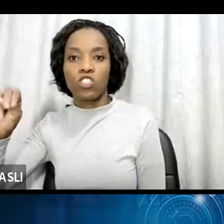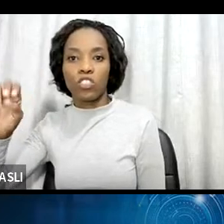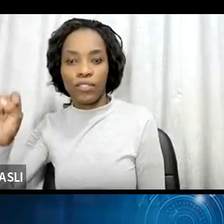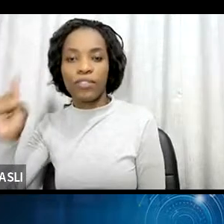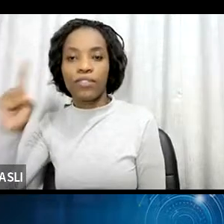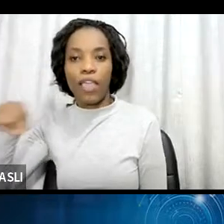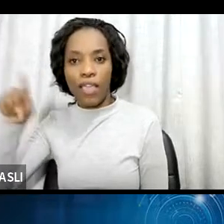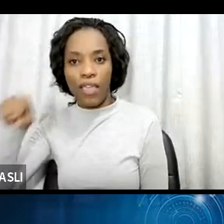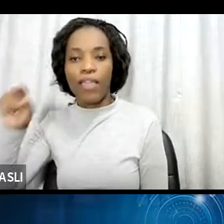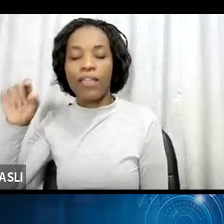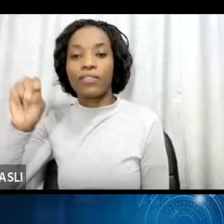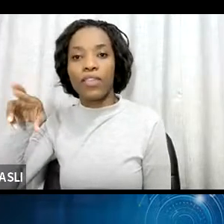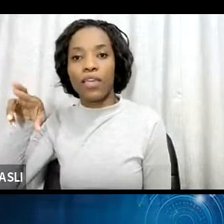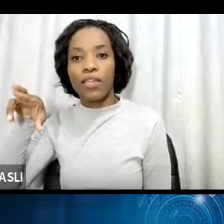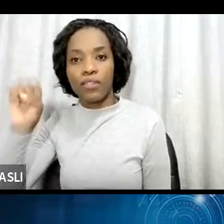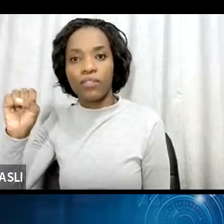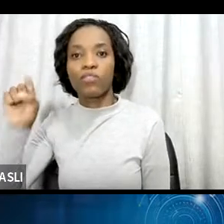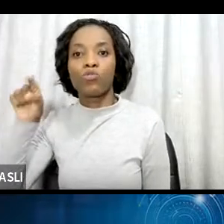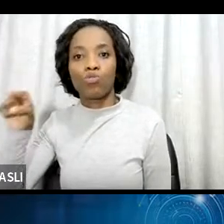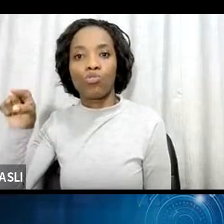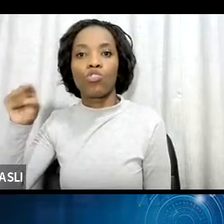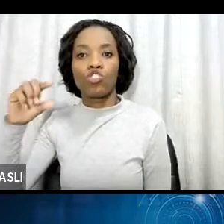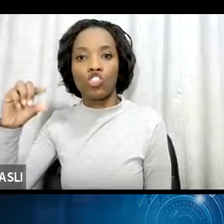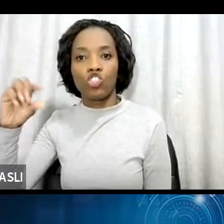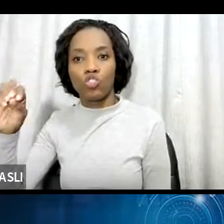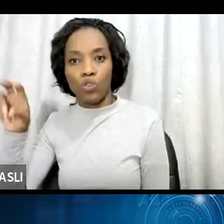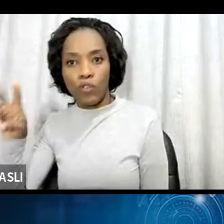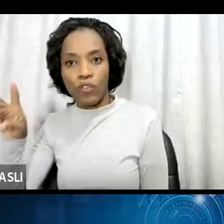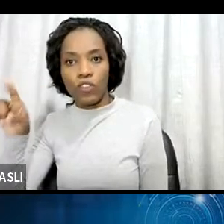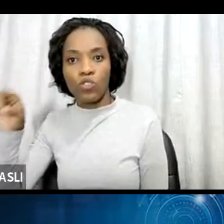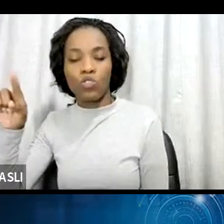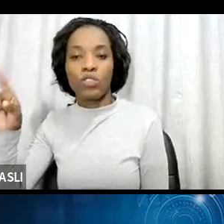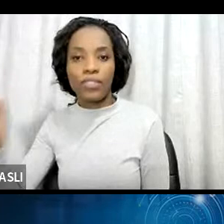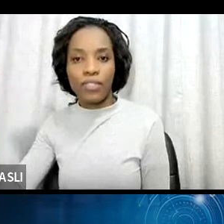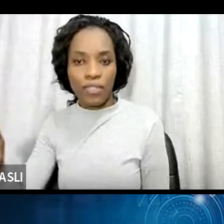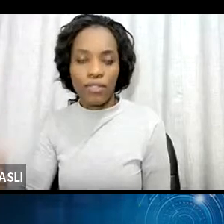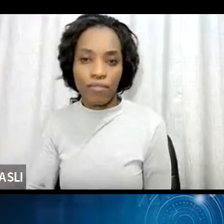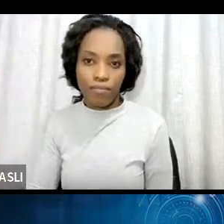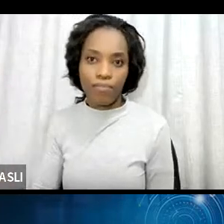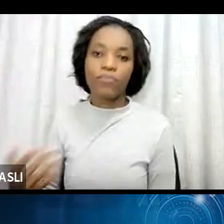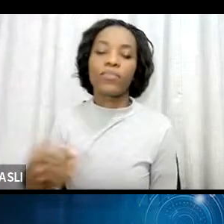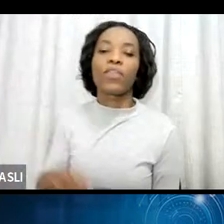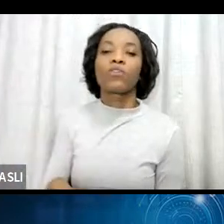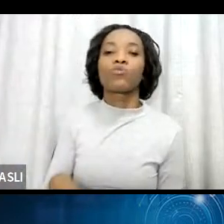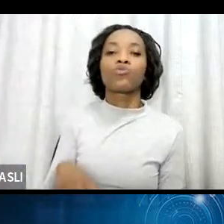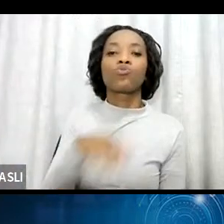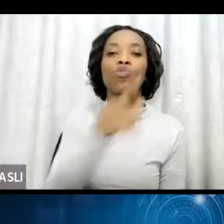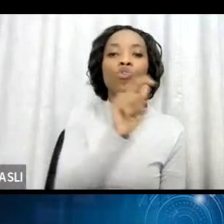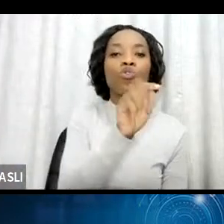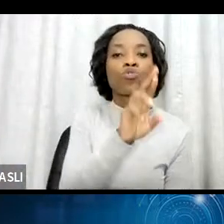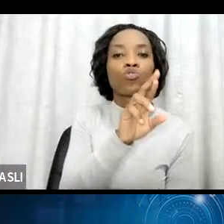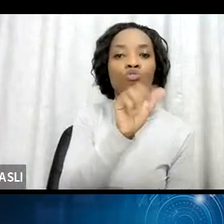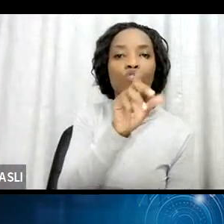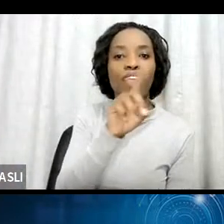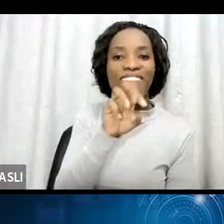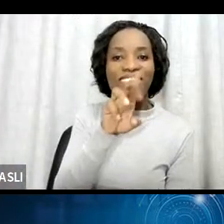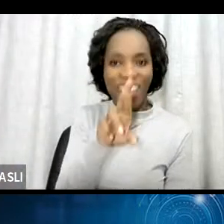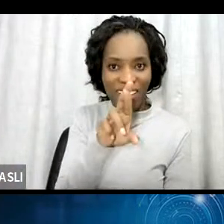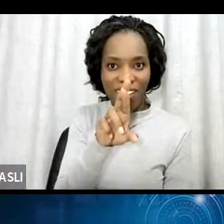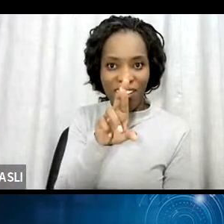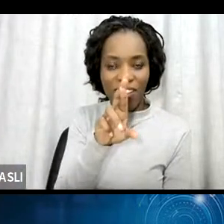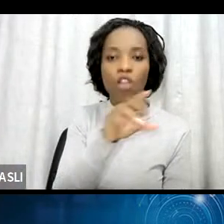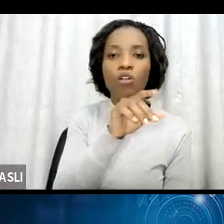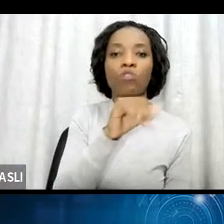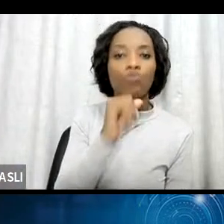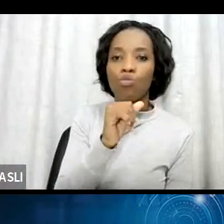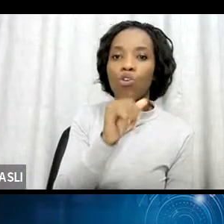traderrise questions@sars.gov.za. We have noted that some of the traders, they put the word trader in plural. So when you send your email,